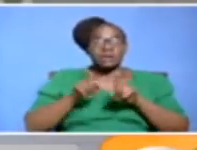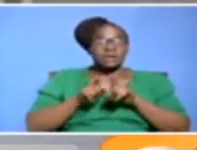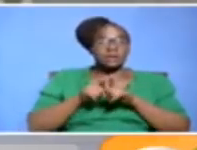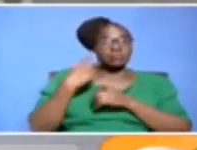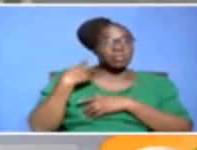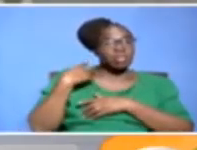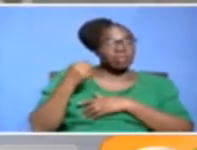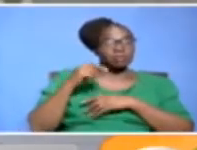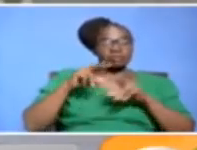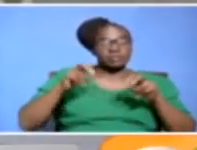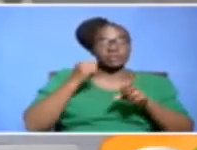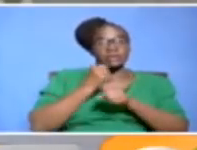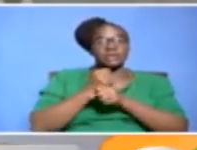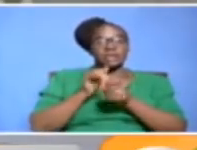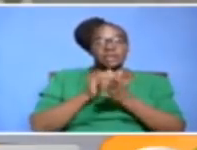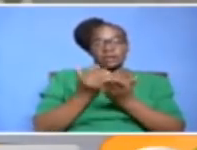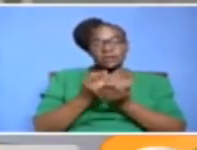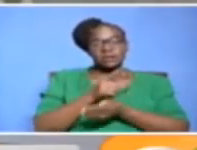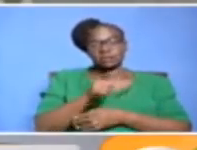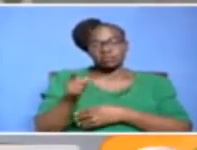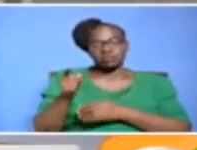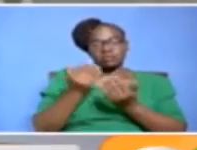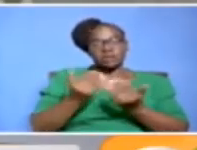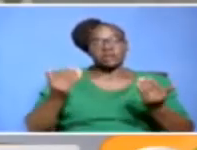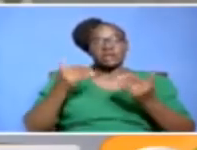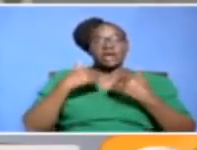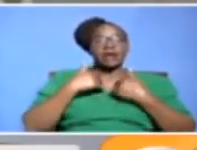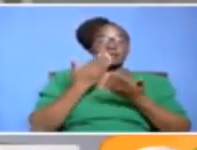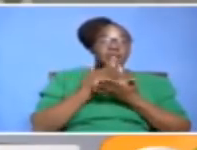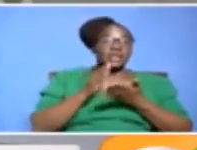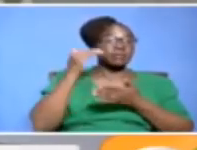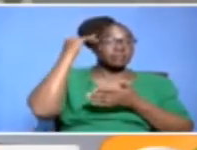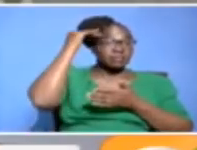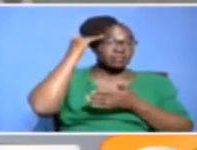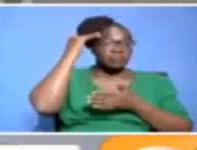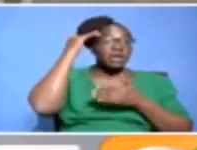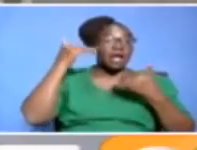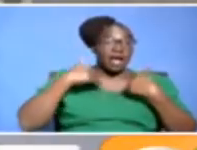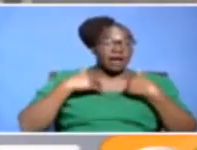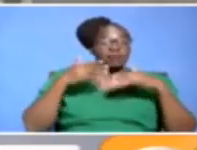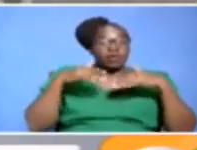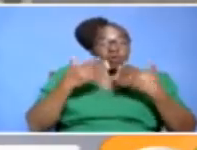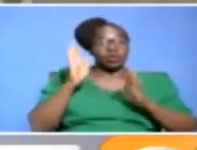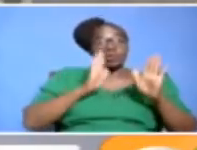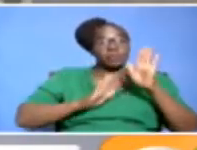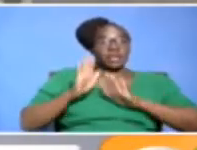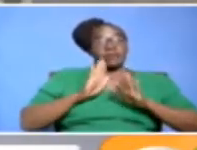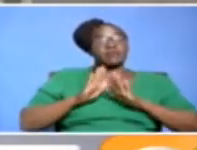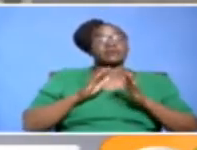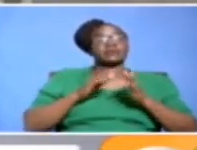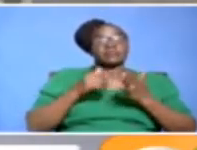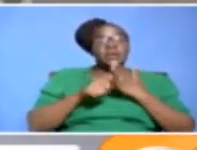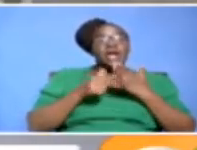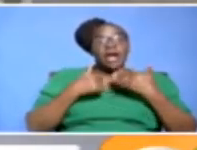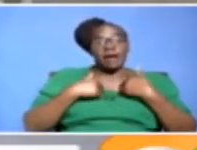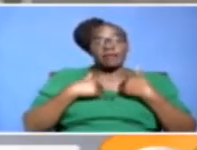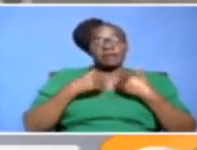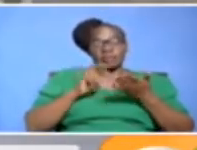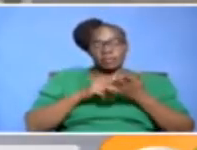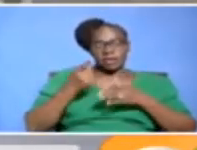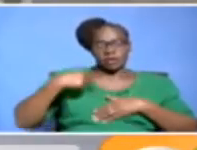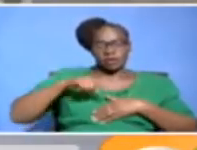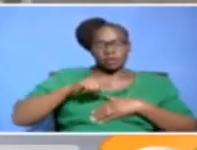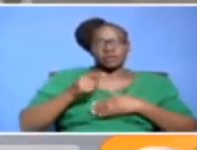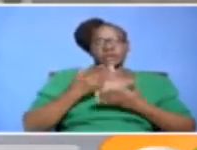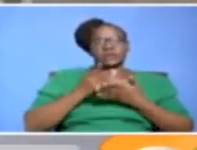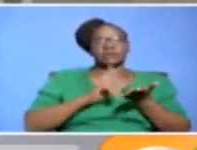that are in the system, it's because they have a mental issue or they have a behavioral issue. So we are kind of dealing